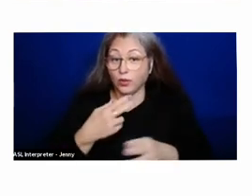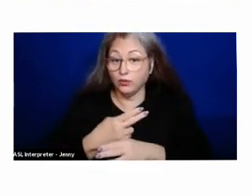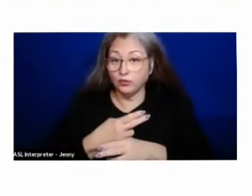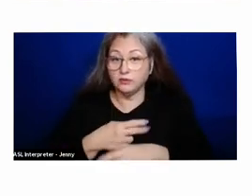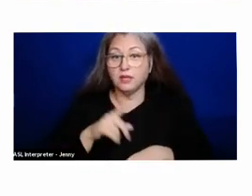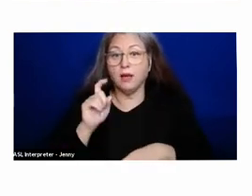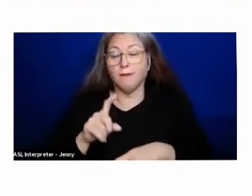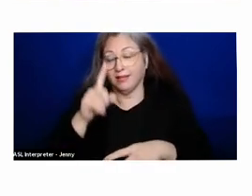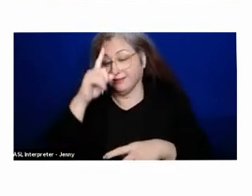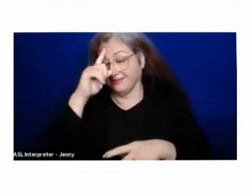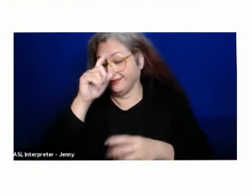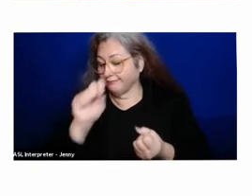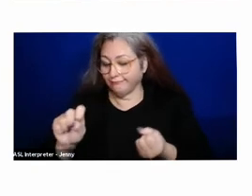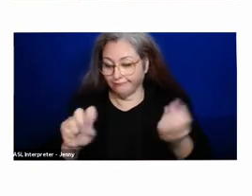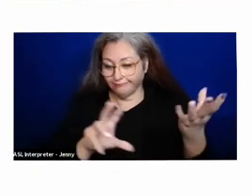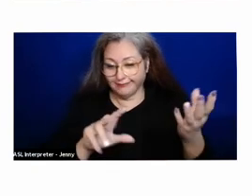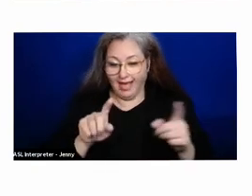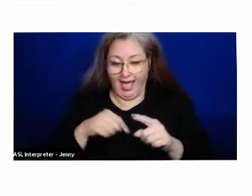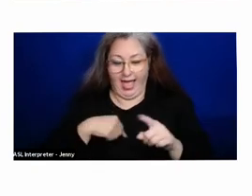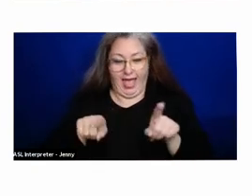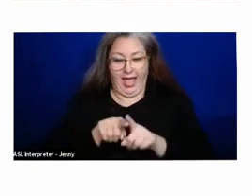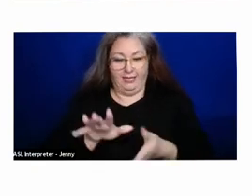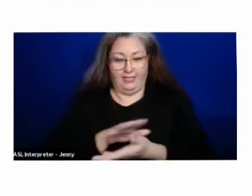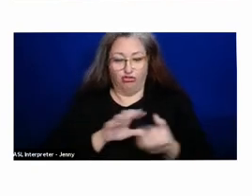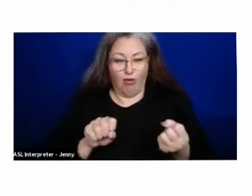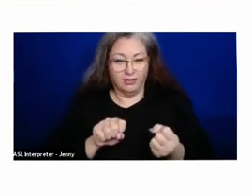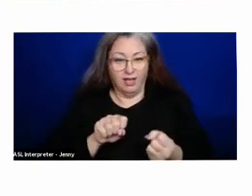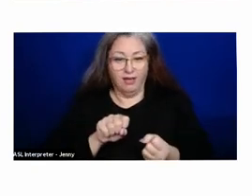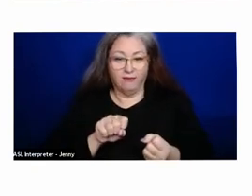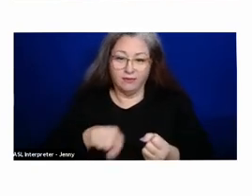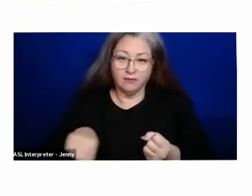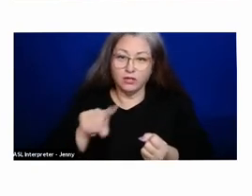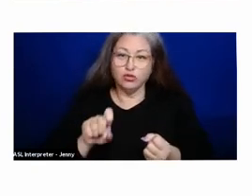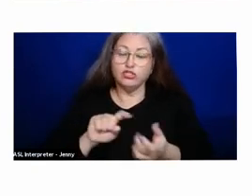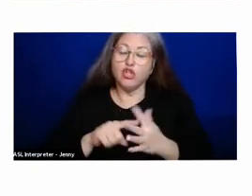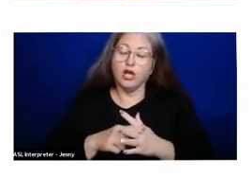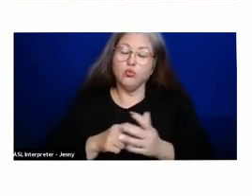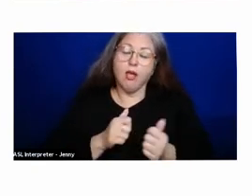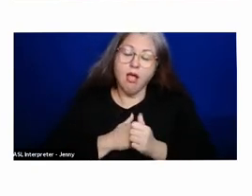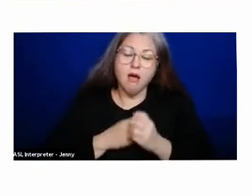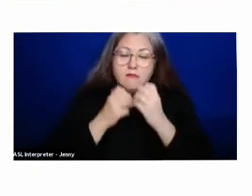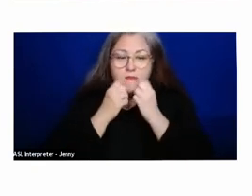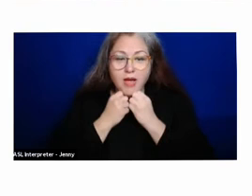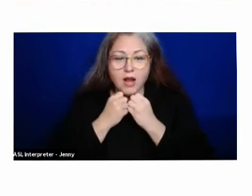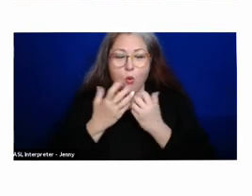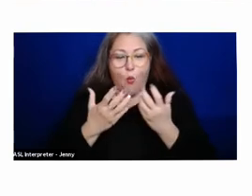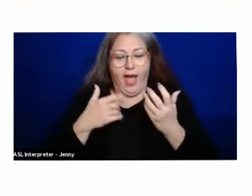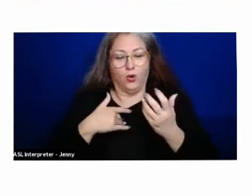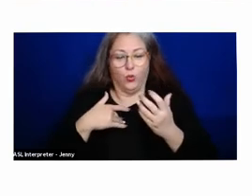must shed this destructive view of ourselves and of one another and grow to love the imprints that each of us leaves on the garments we